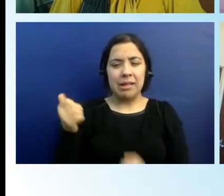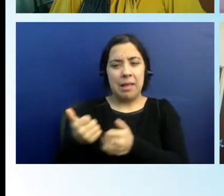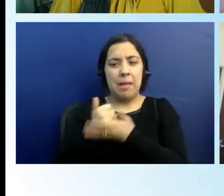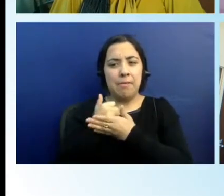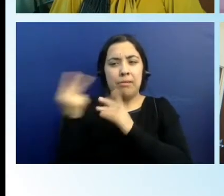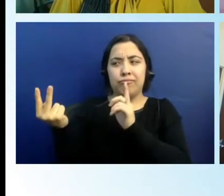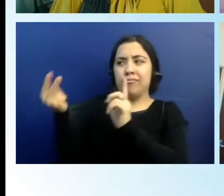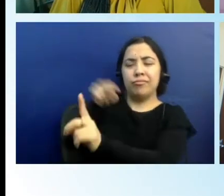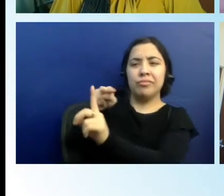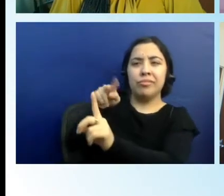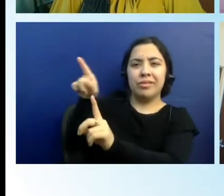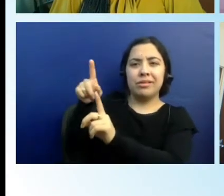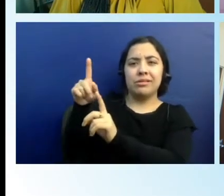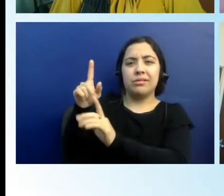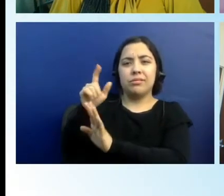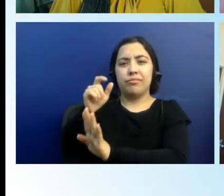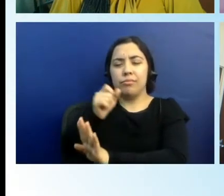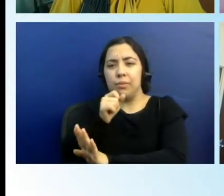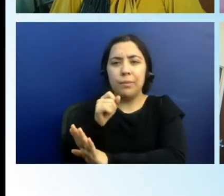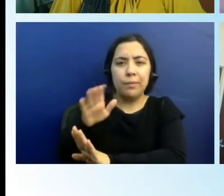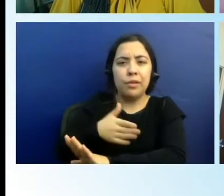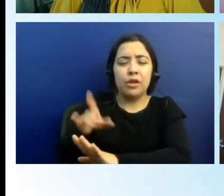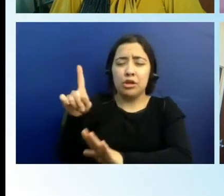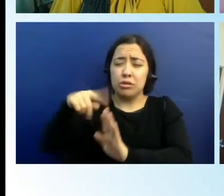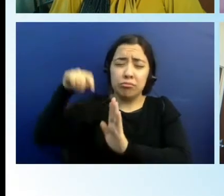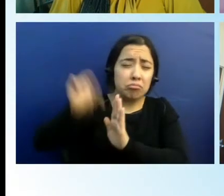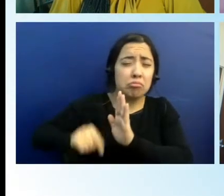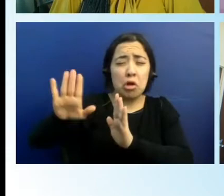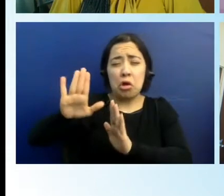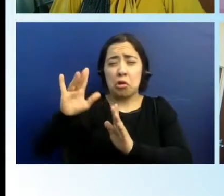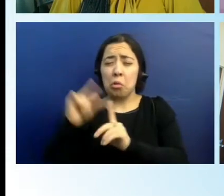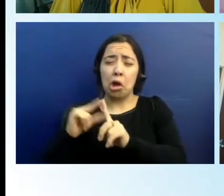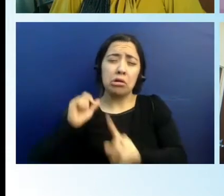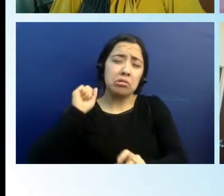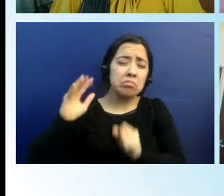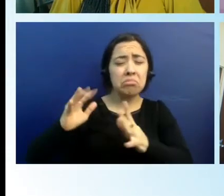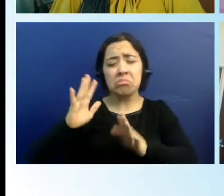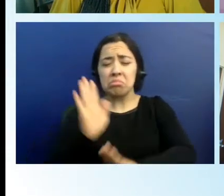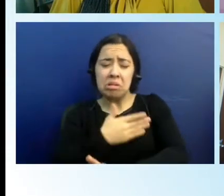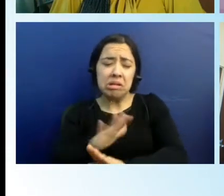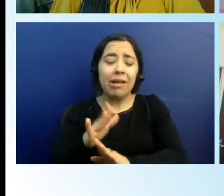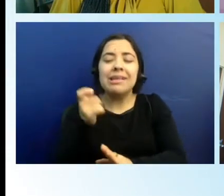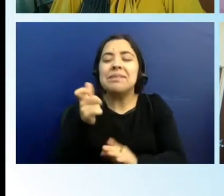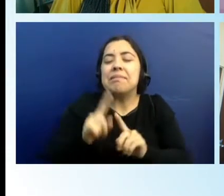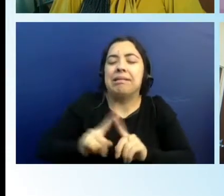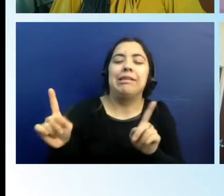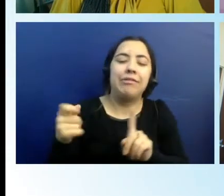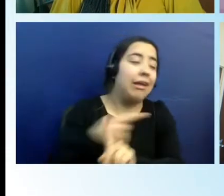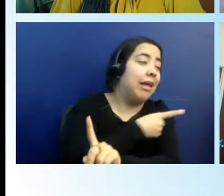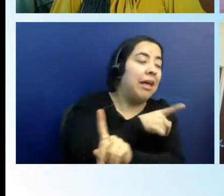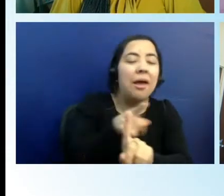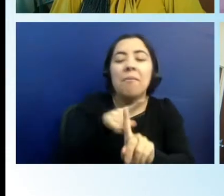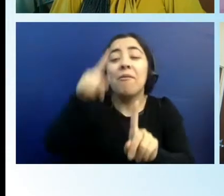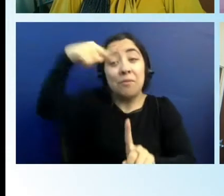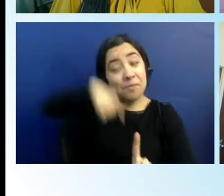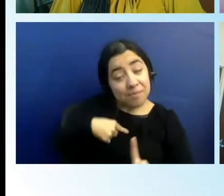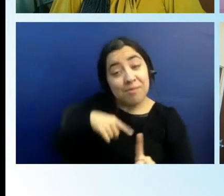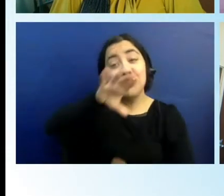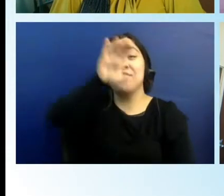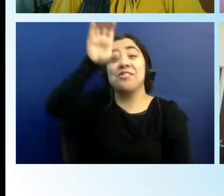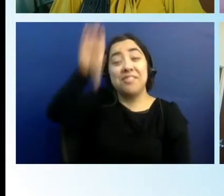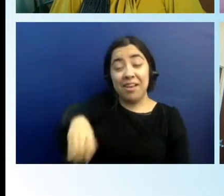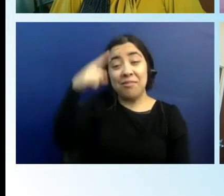really put a lot into the words she sung. And so it's a little bit different, but Chicago for me has been a